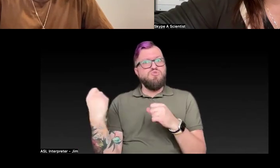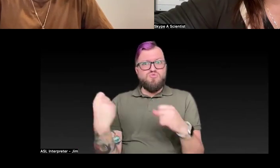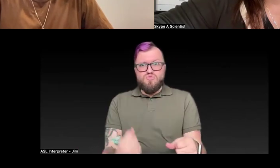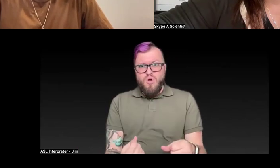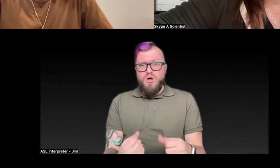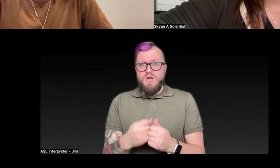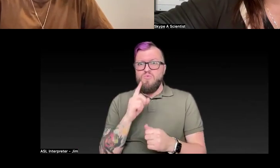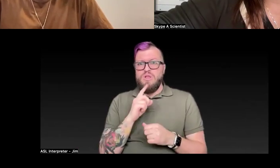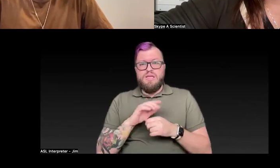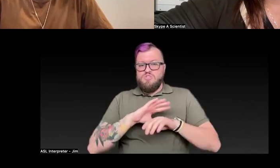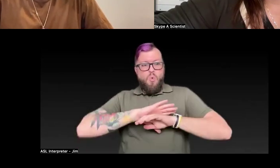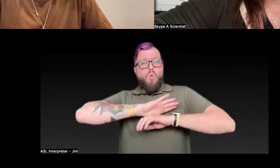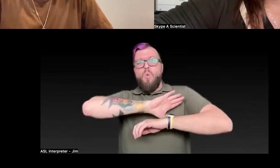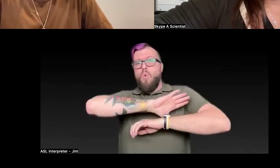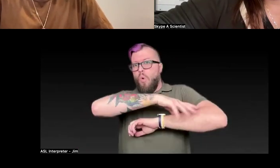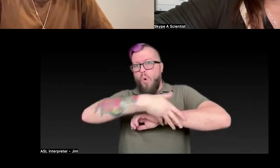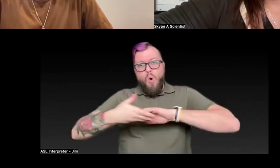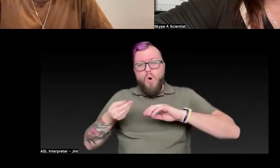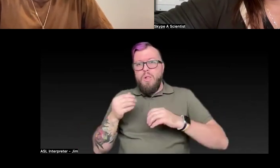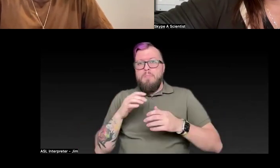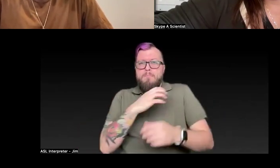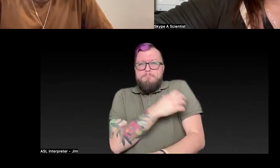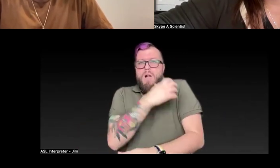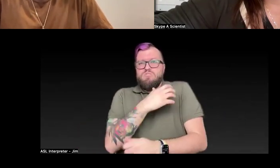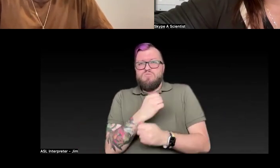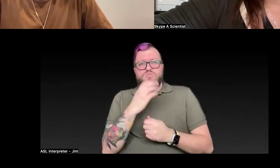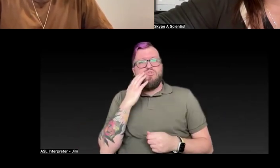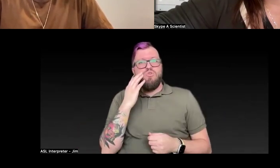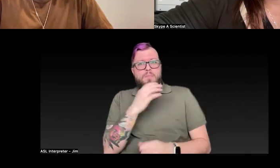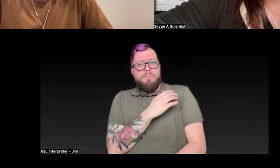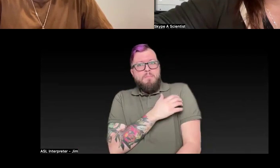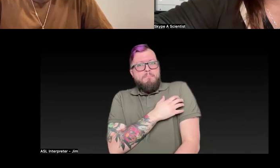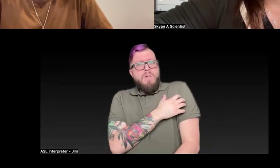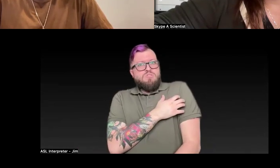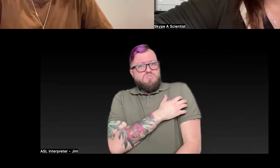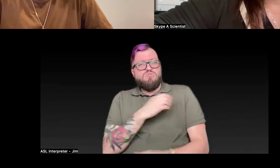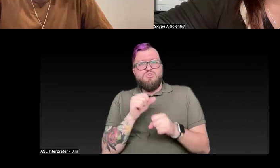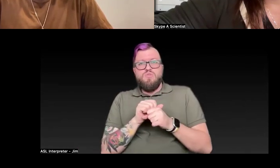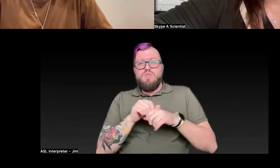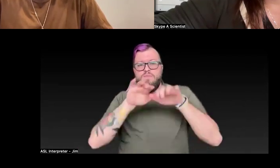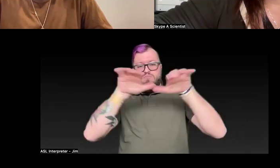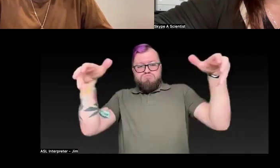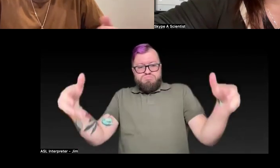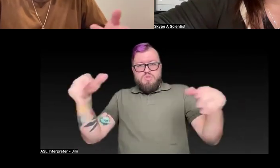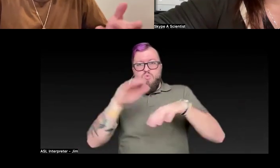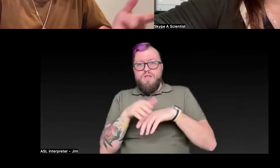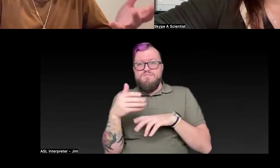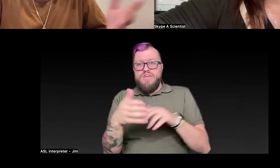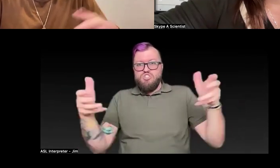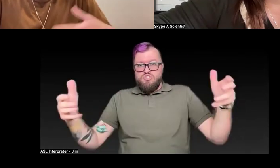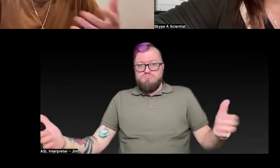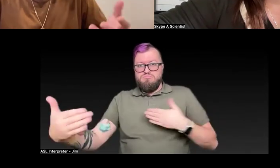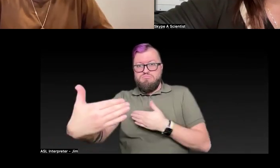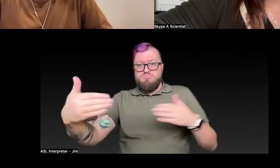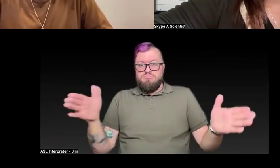just a coil of muscle. And so they can knock lids off of fish tanks. I've heard a lot of sort of anecdotal stories about people coming in to the place where